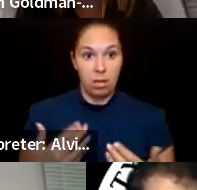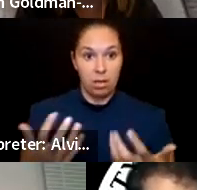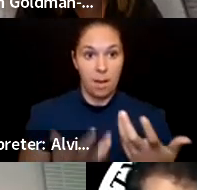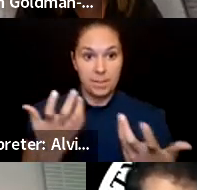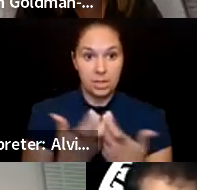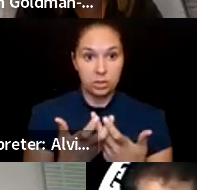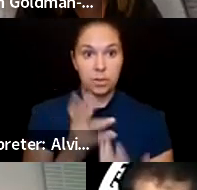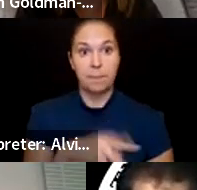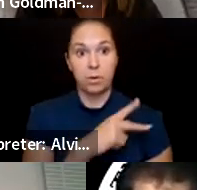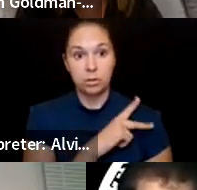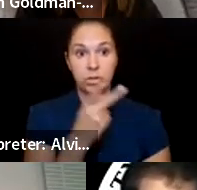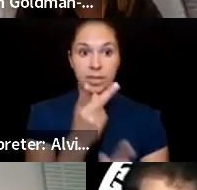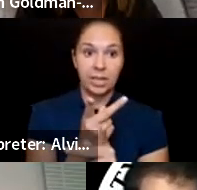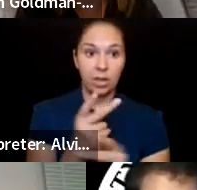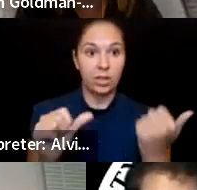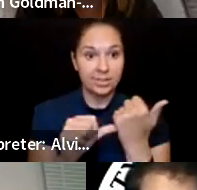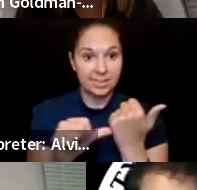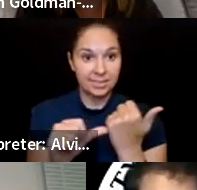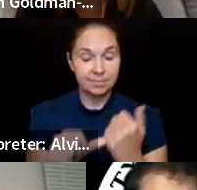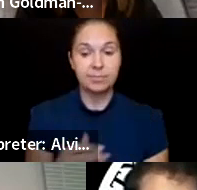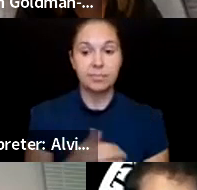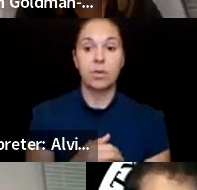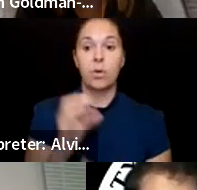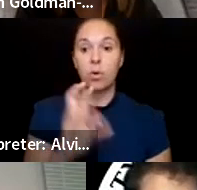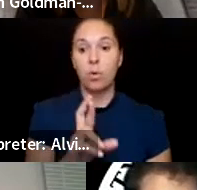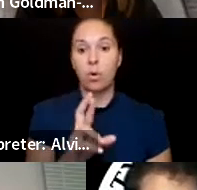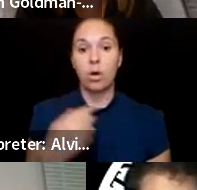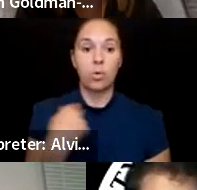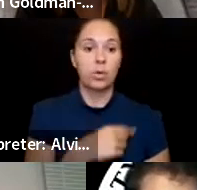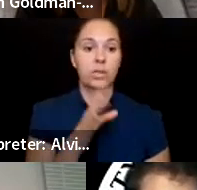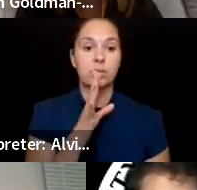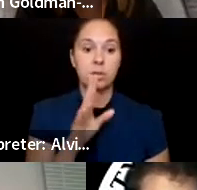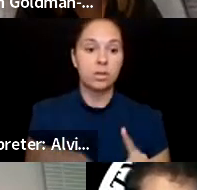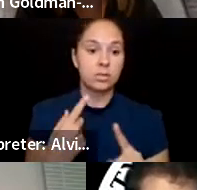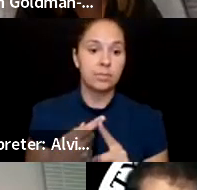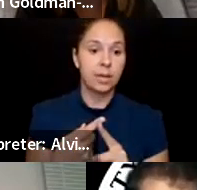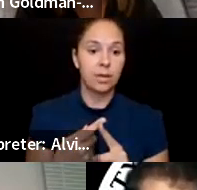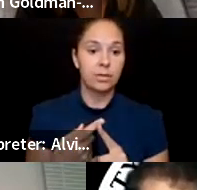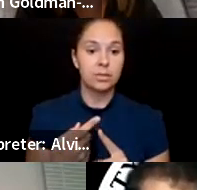such as personal care assistants, or we talked about,